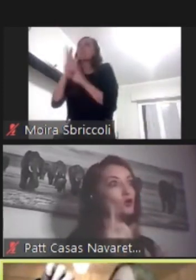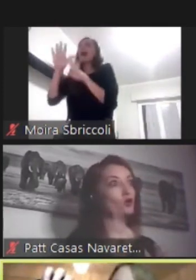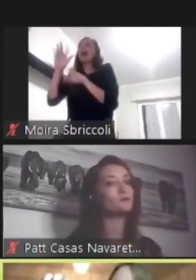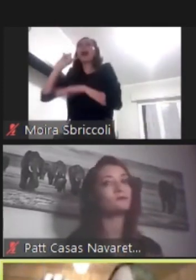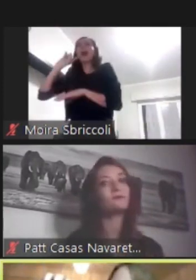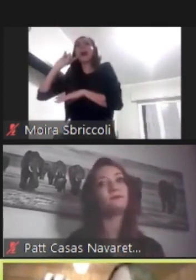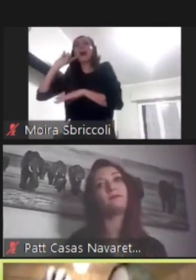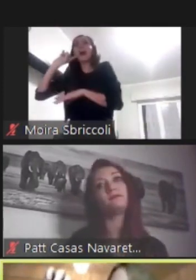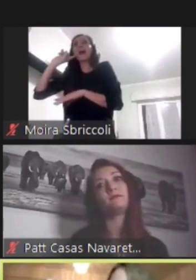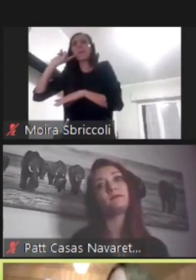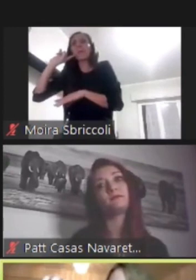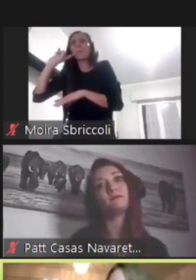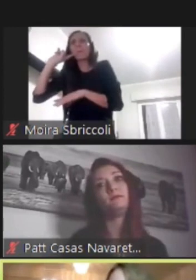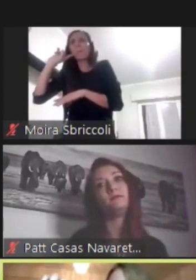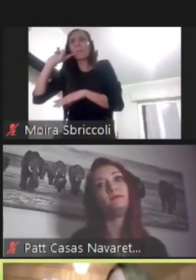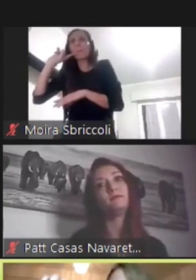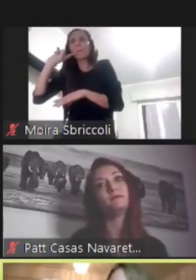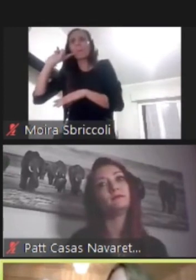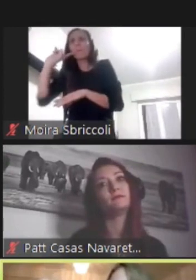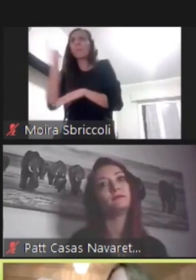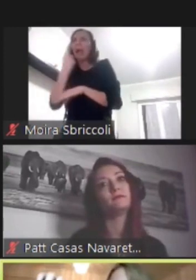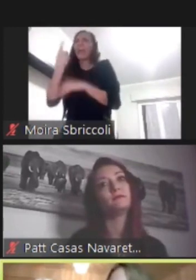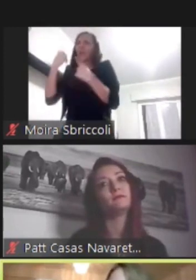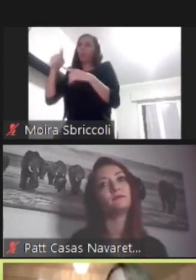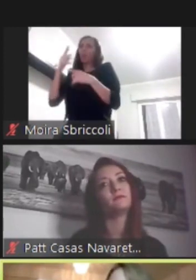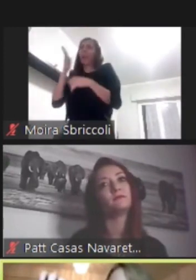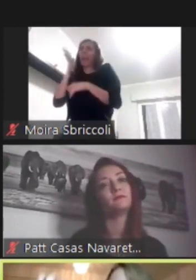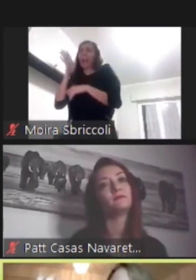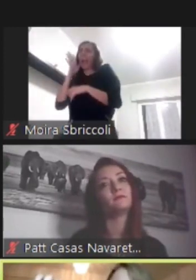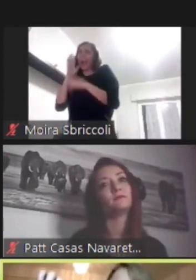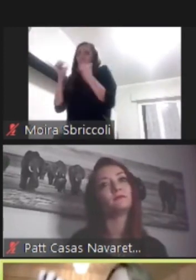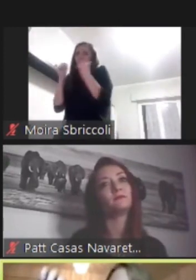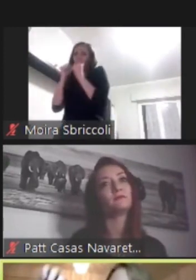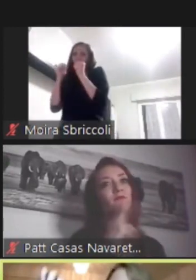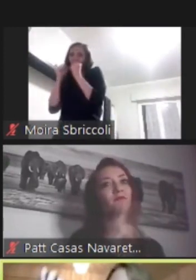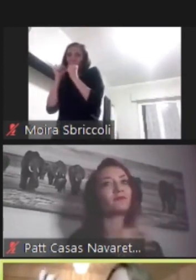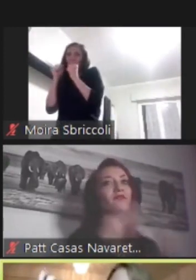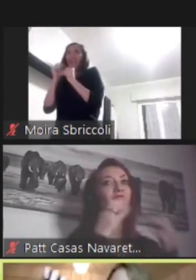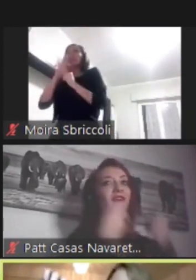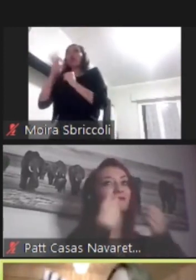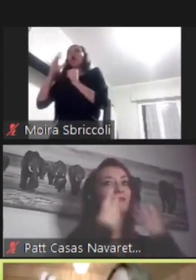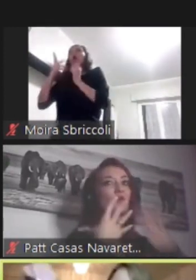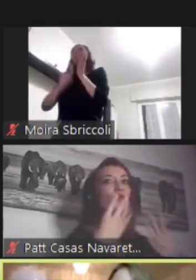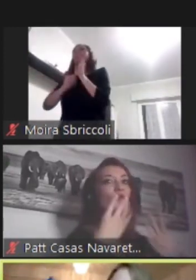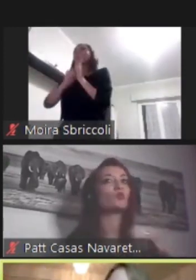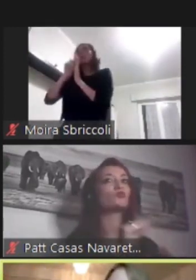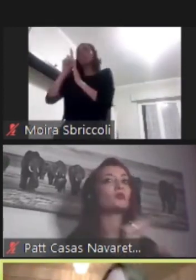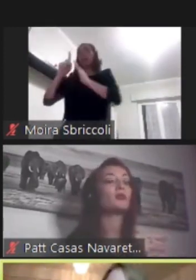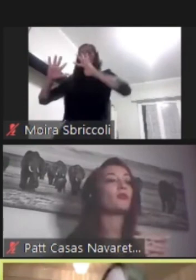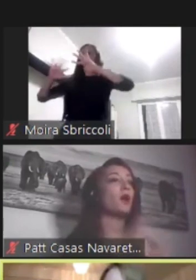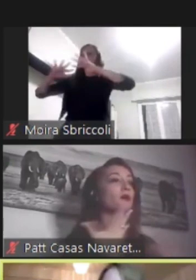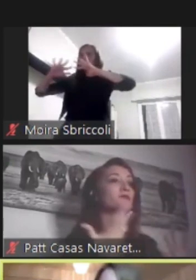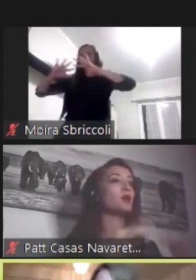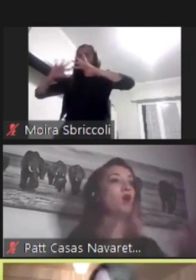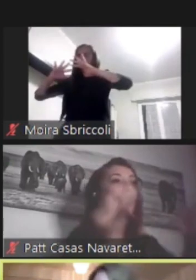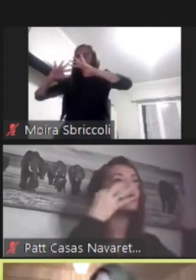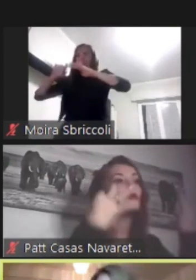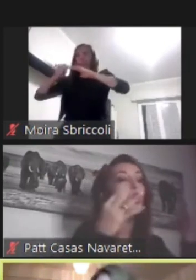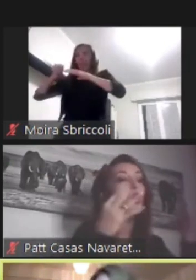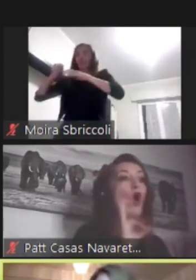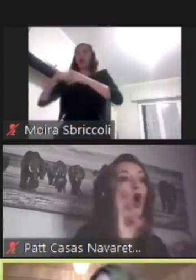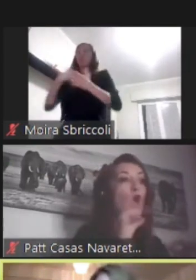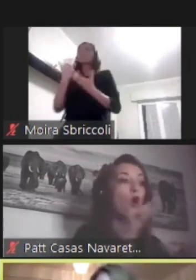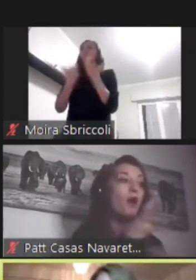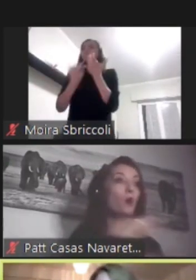or room temperature. Now, you would be surprised how much product is in one of the